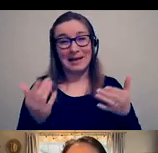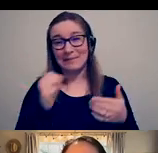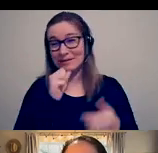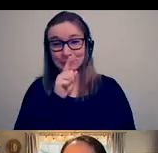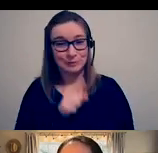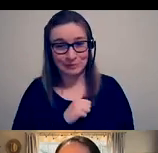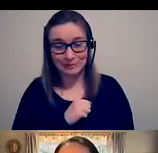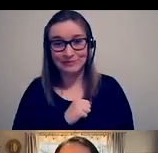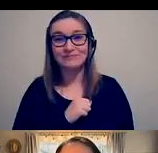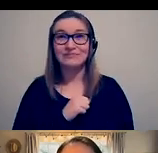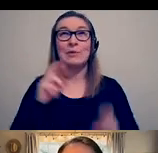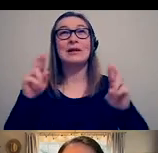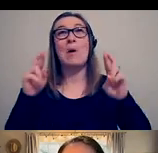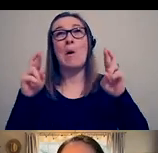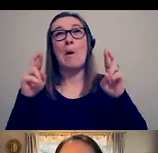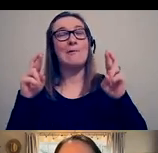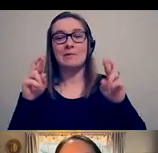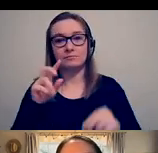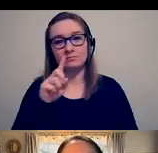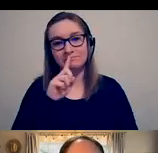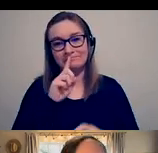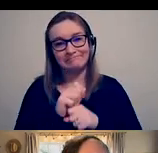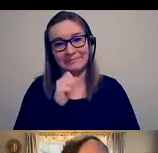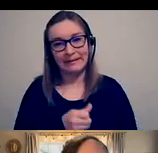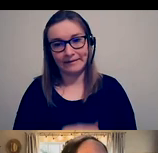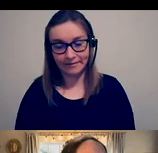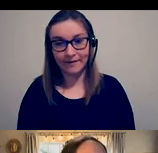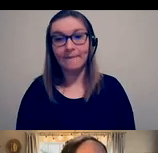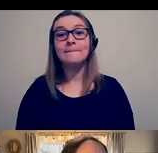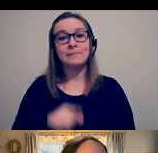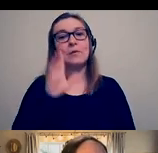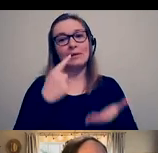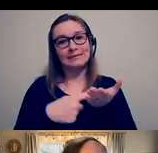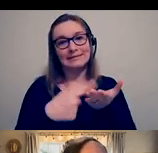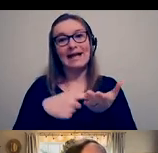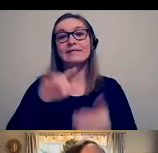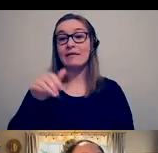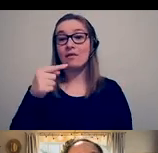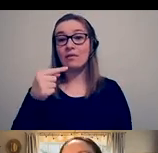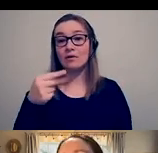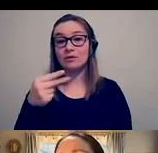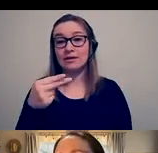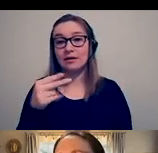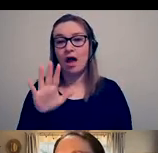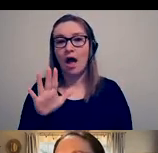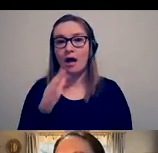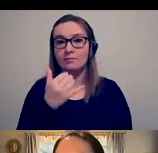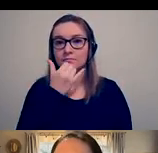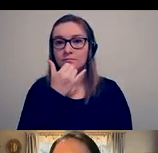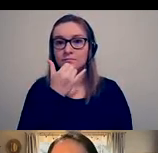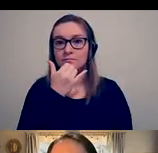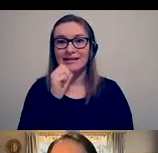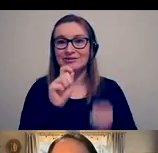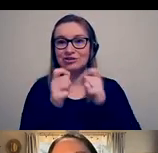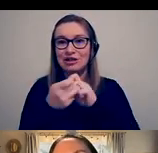or hopeful rather than reality. So that will be on Thursday. Oh, I didn't update my days on my